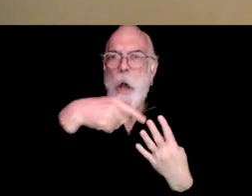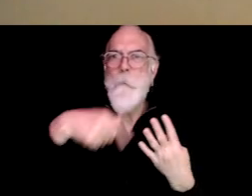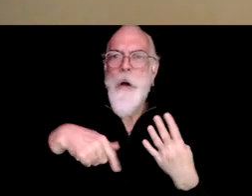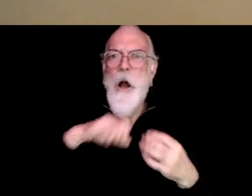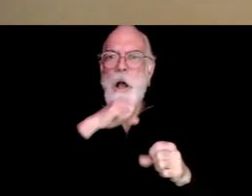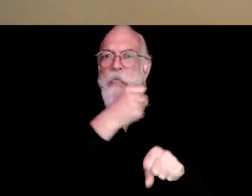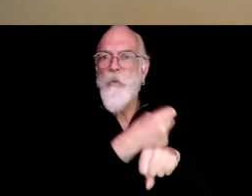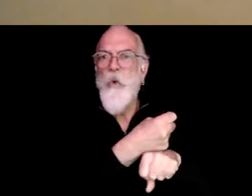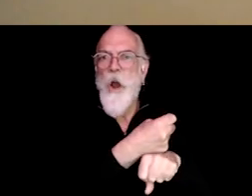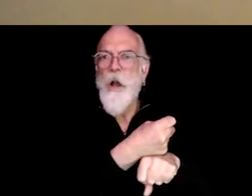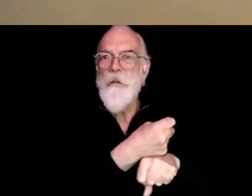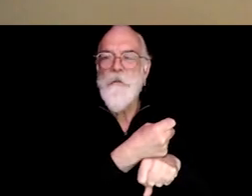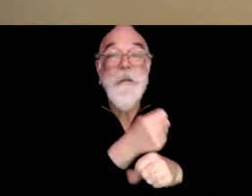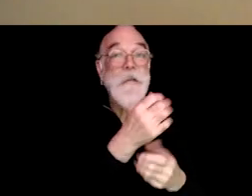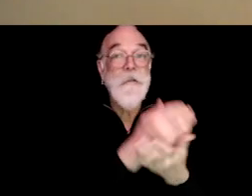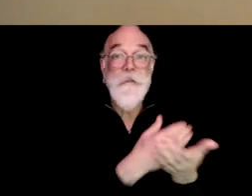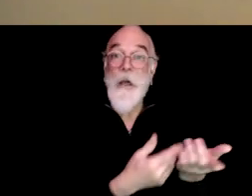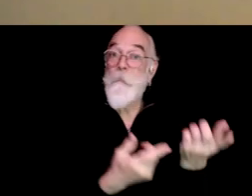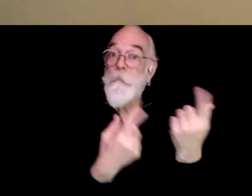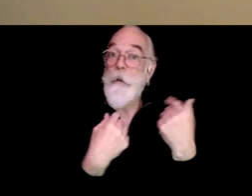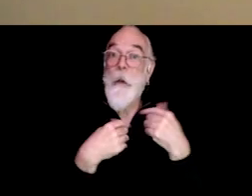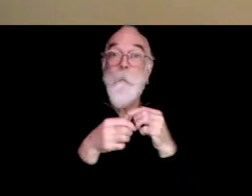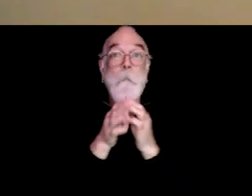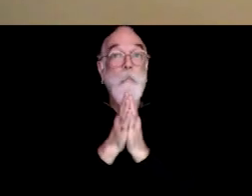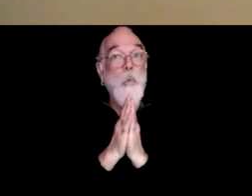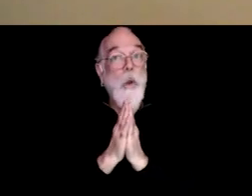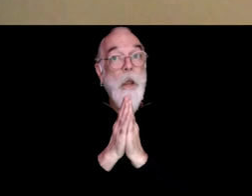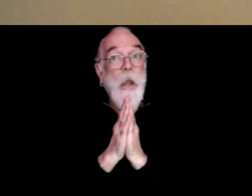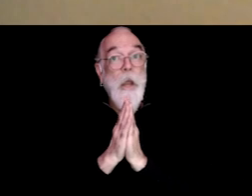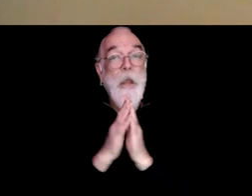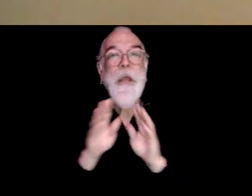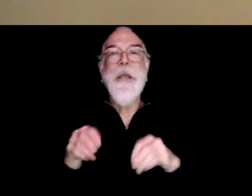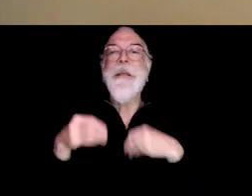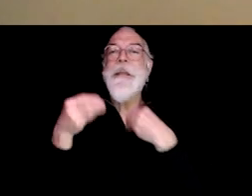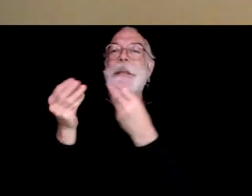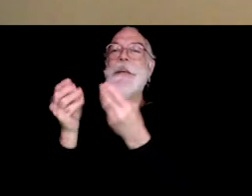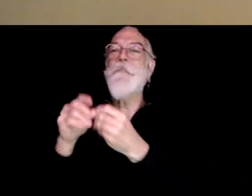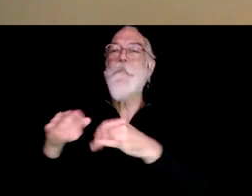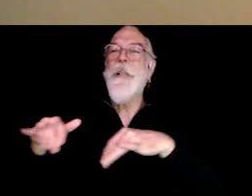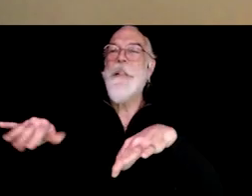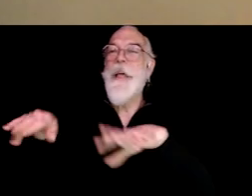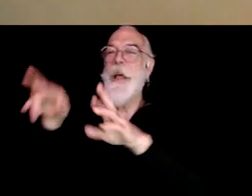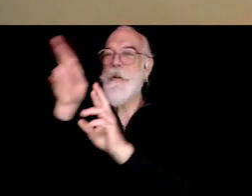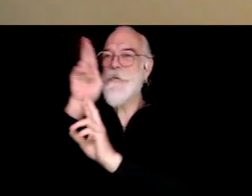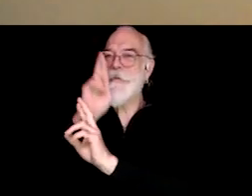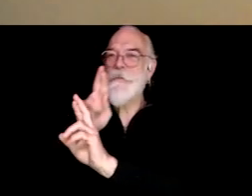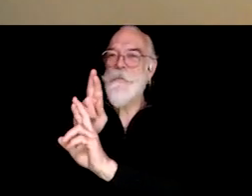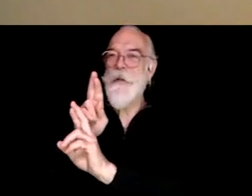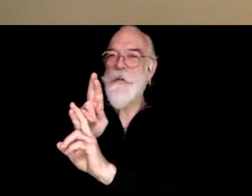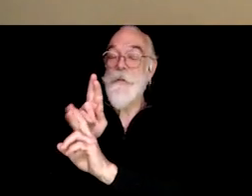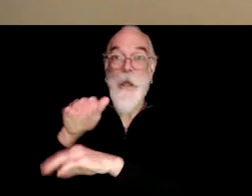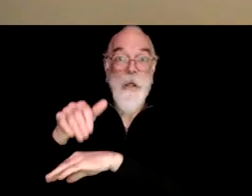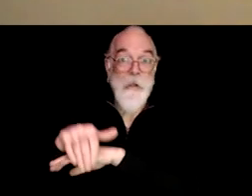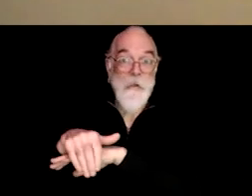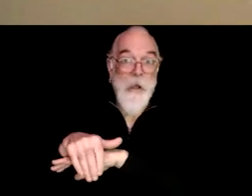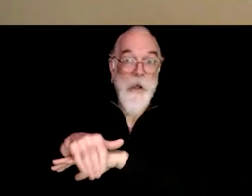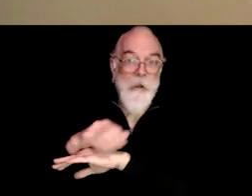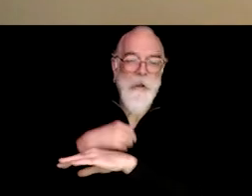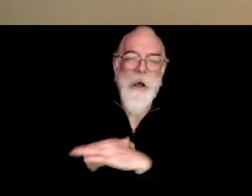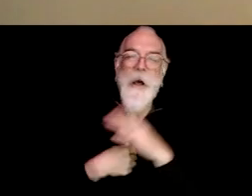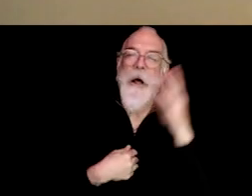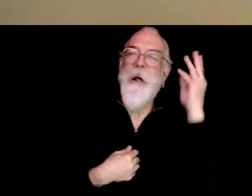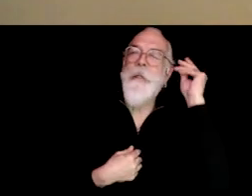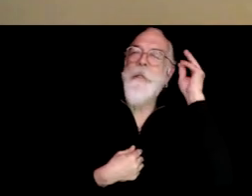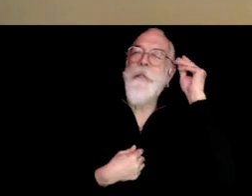Some came to pray and pay respect to the land. I think of their voices at night when I'm